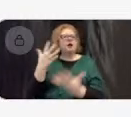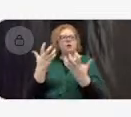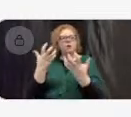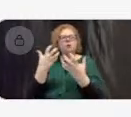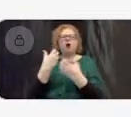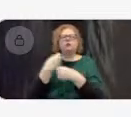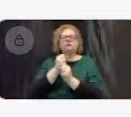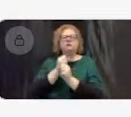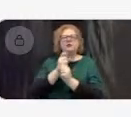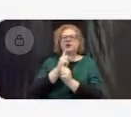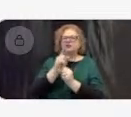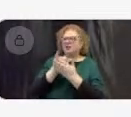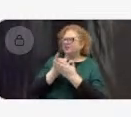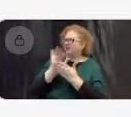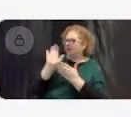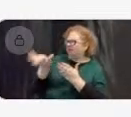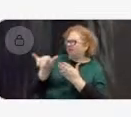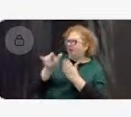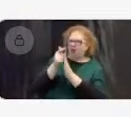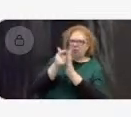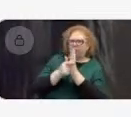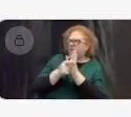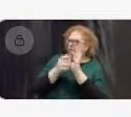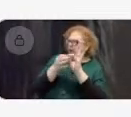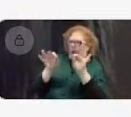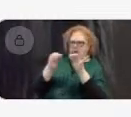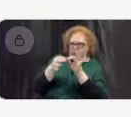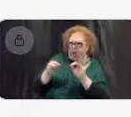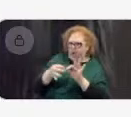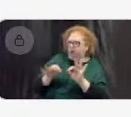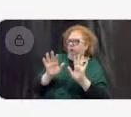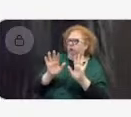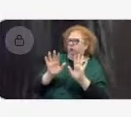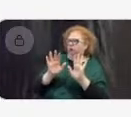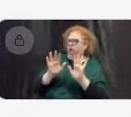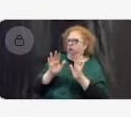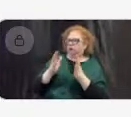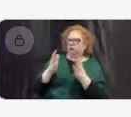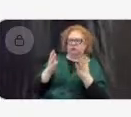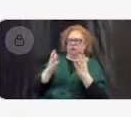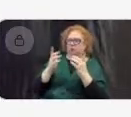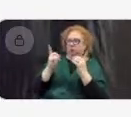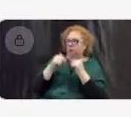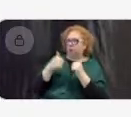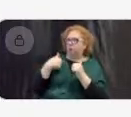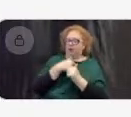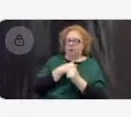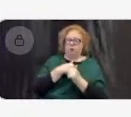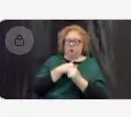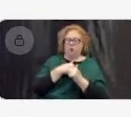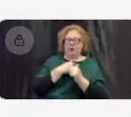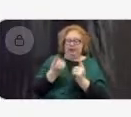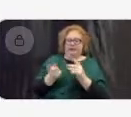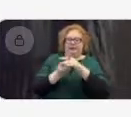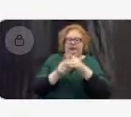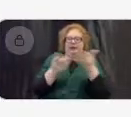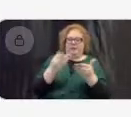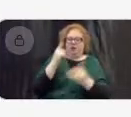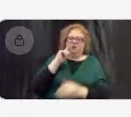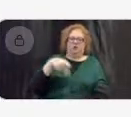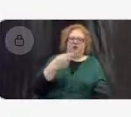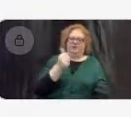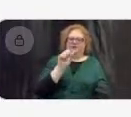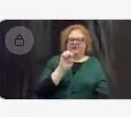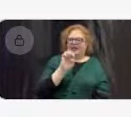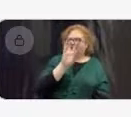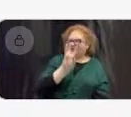this in gold, is that language about when we were here on phase 6, there was language that said subject to